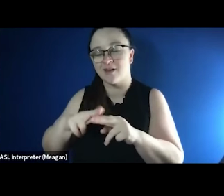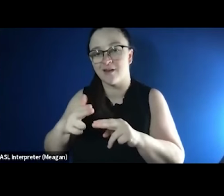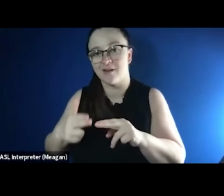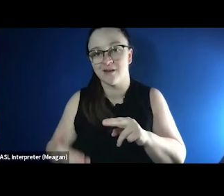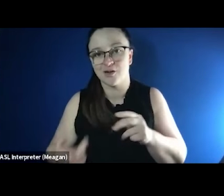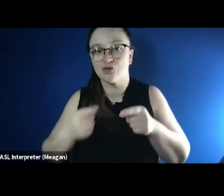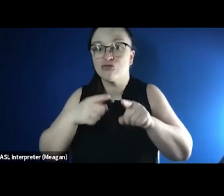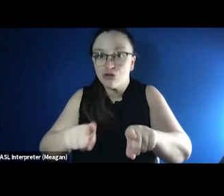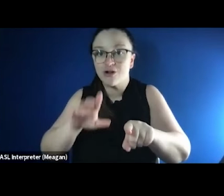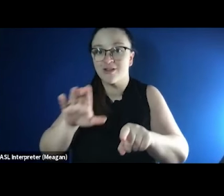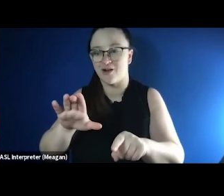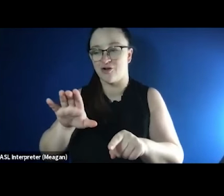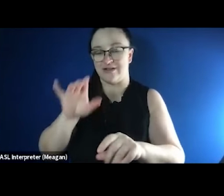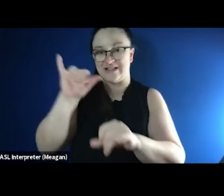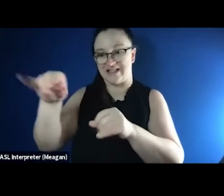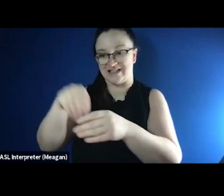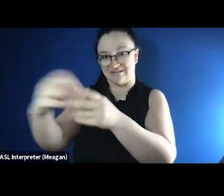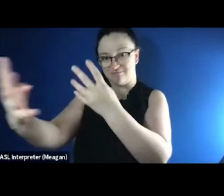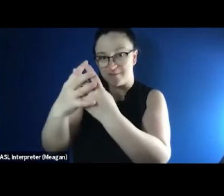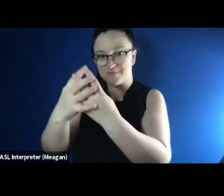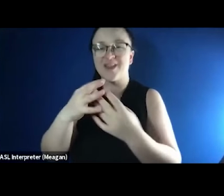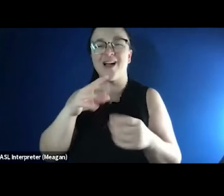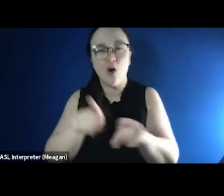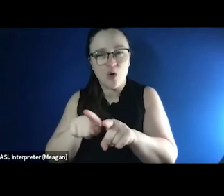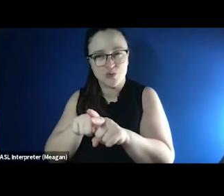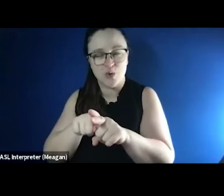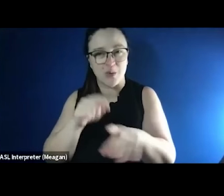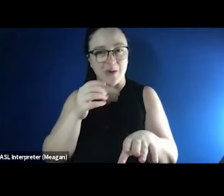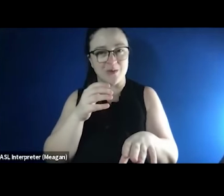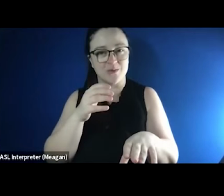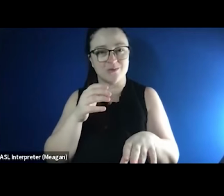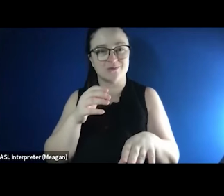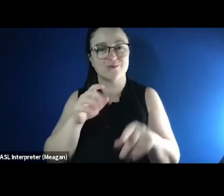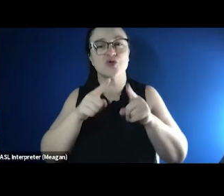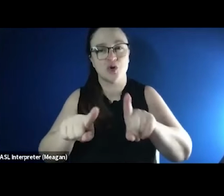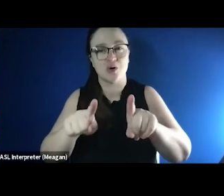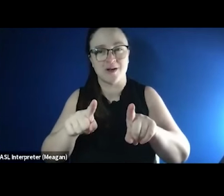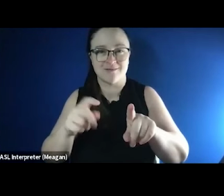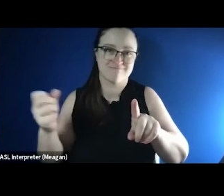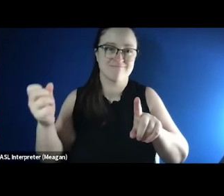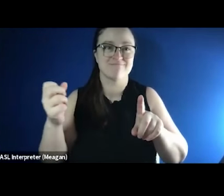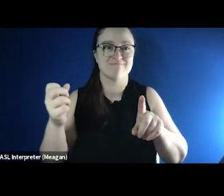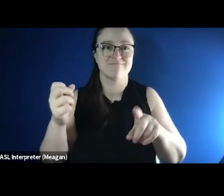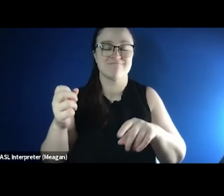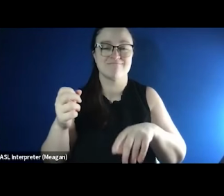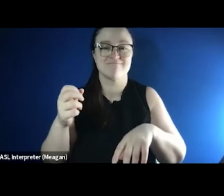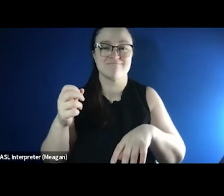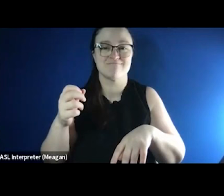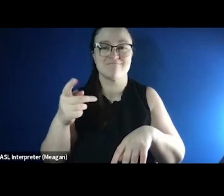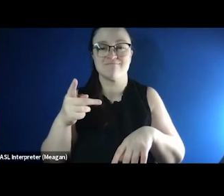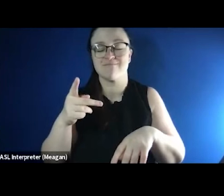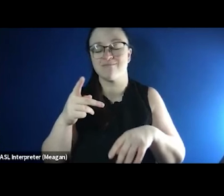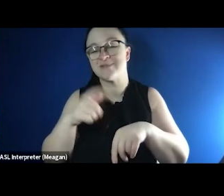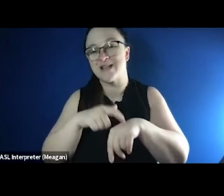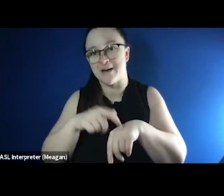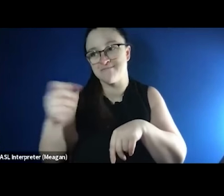then post-reentry. And so I'll offer a couple of examples here. We have early evidence as